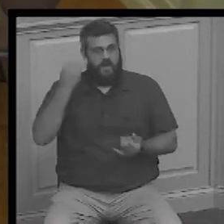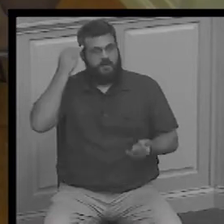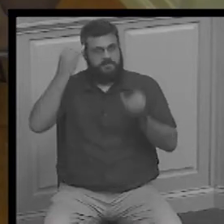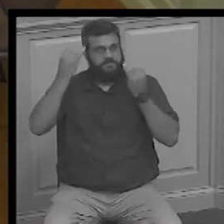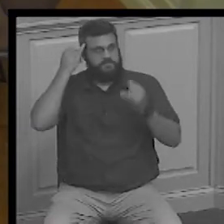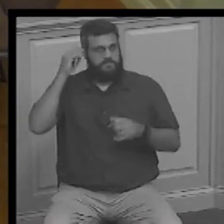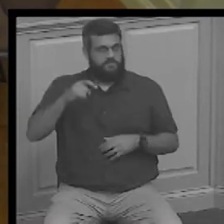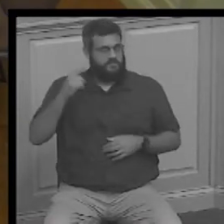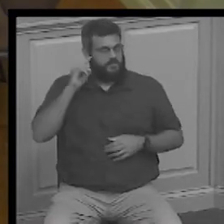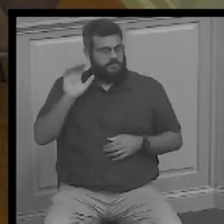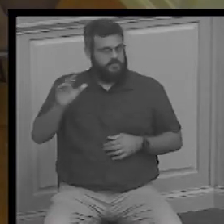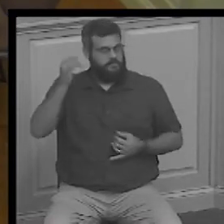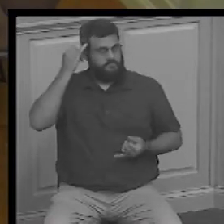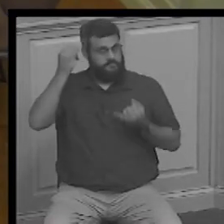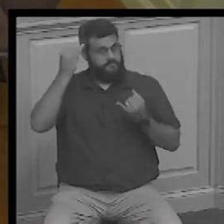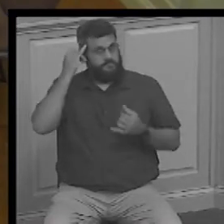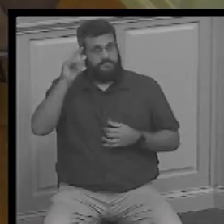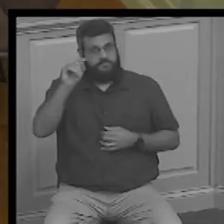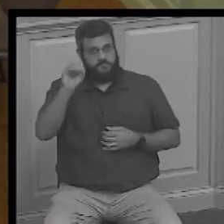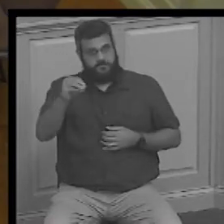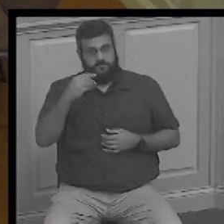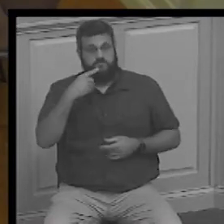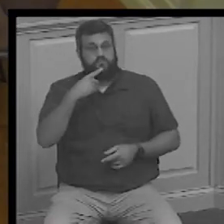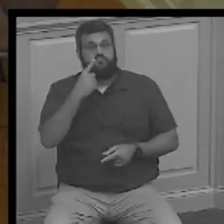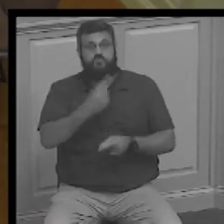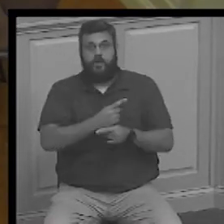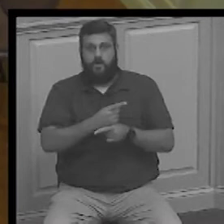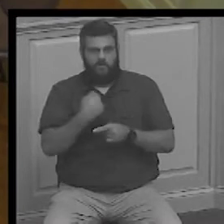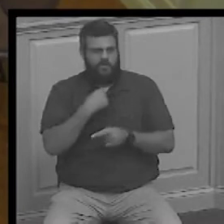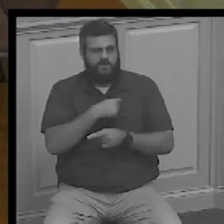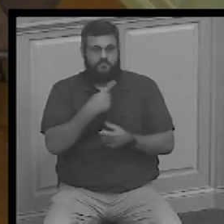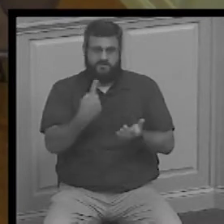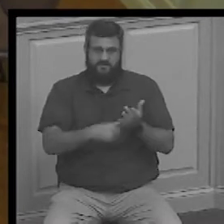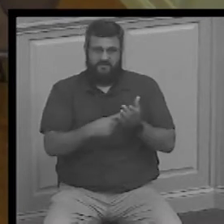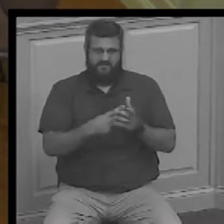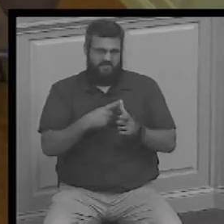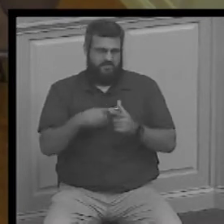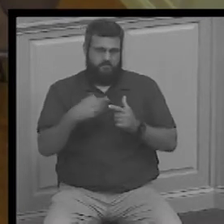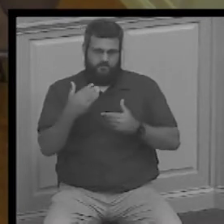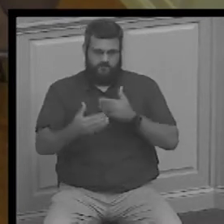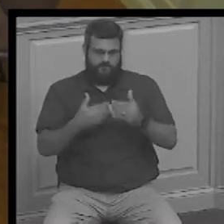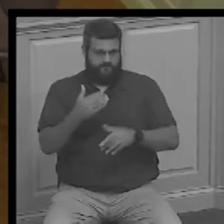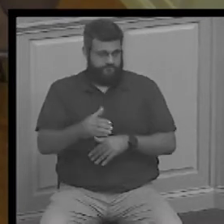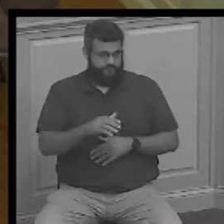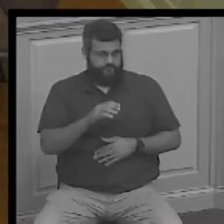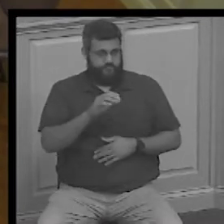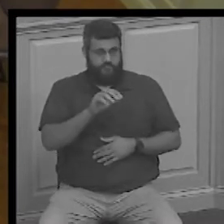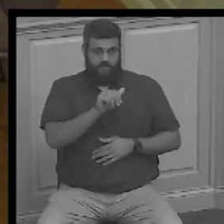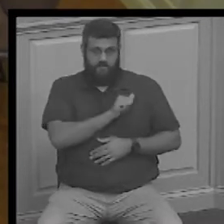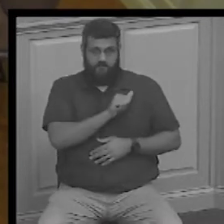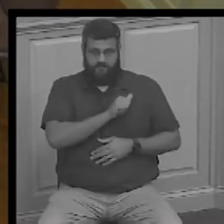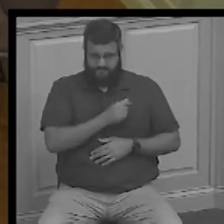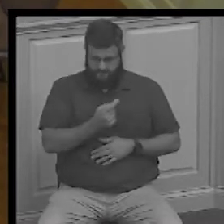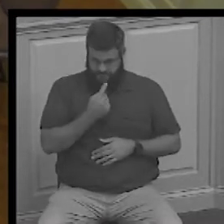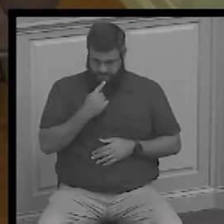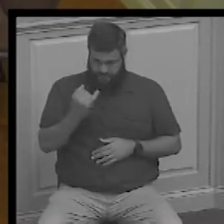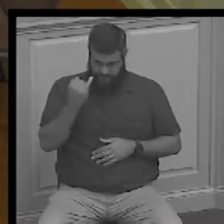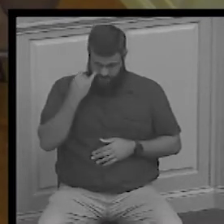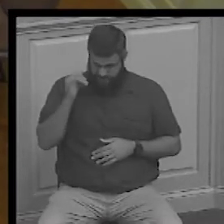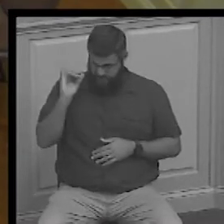something out there we don't want It to. just needs to be on the table Yeah. and it needs to move forward. And if it's gonna be done, as you just